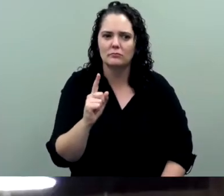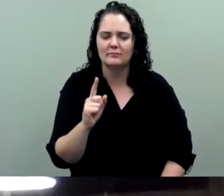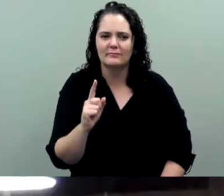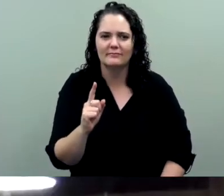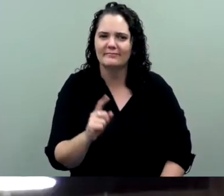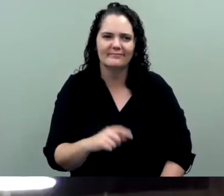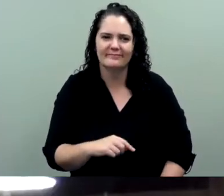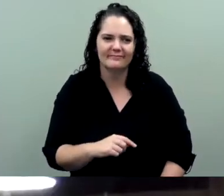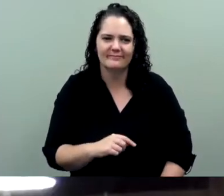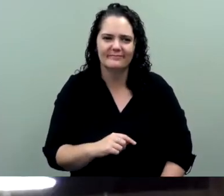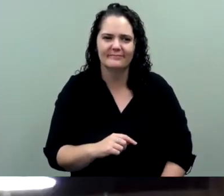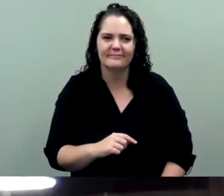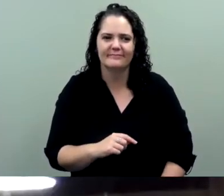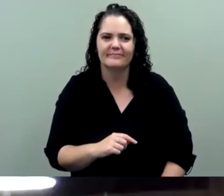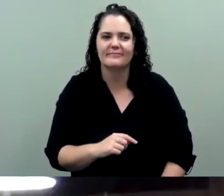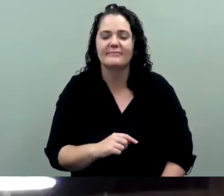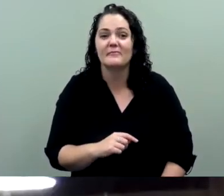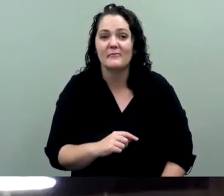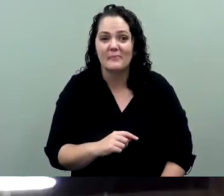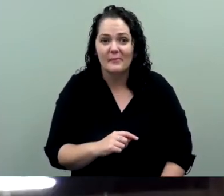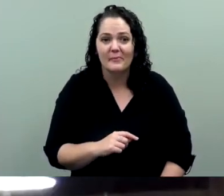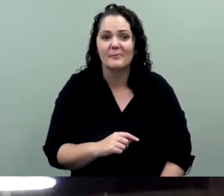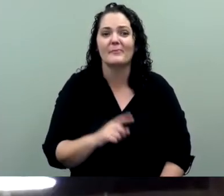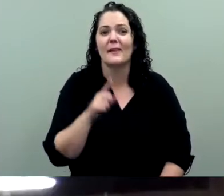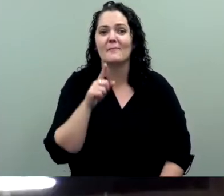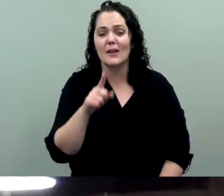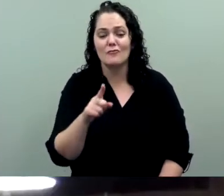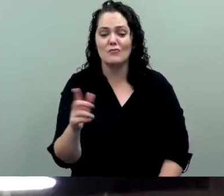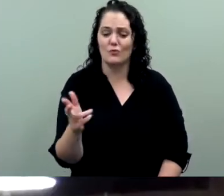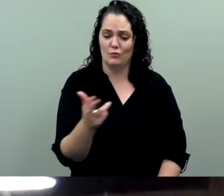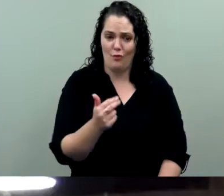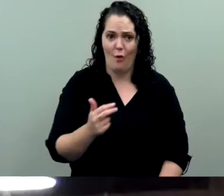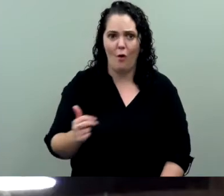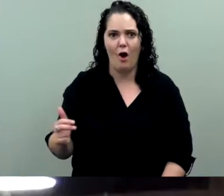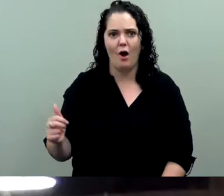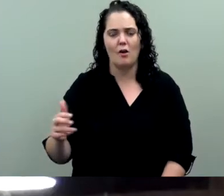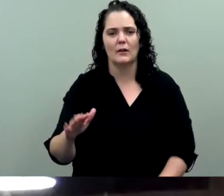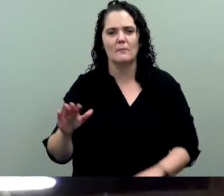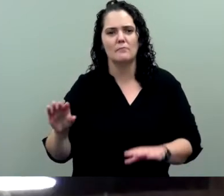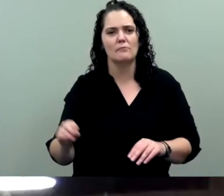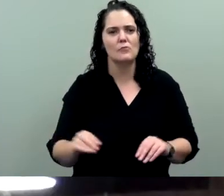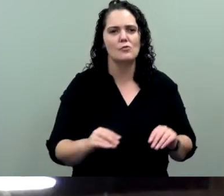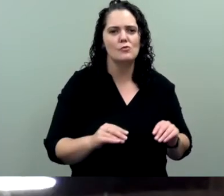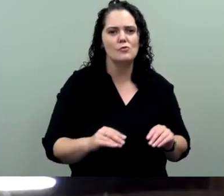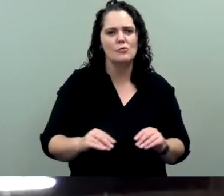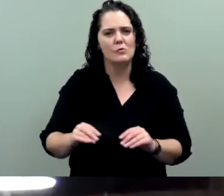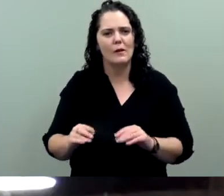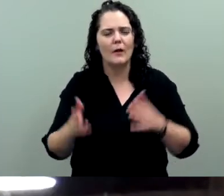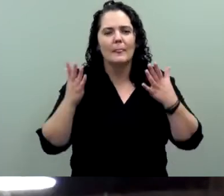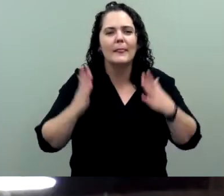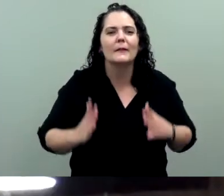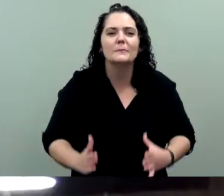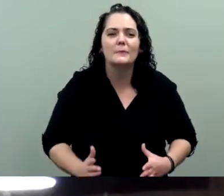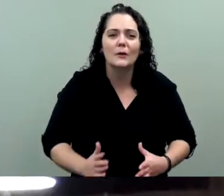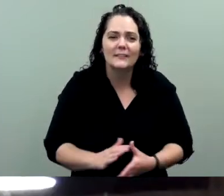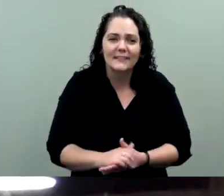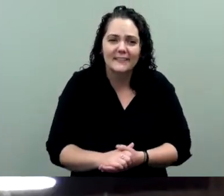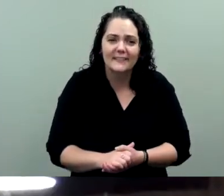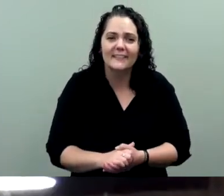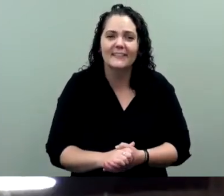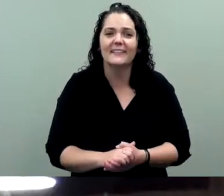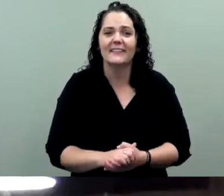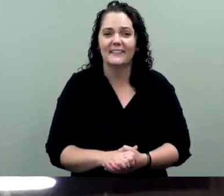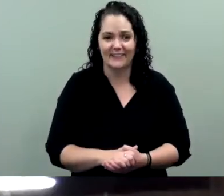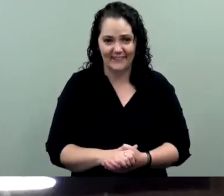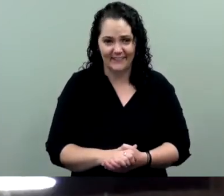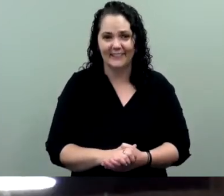tightly. But as you're drawing again, think about the movement of your whole body. So you're drawing, you're thinking about now you're having to manage